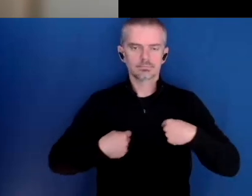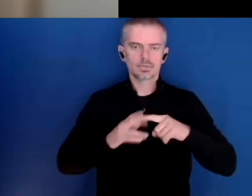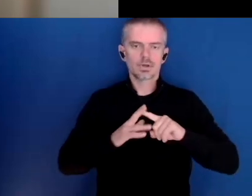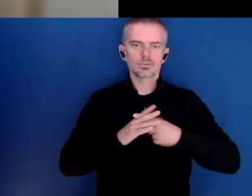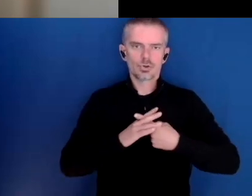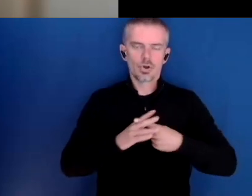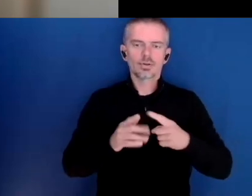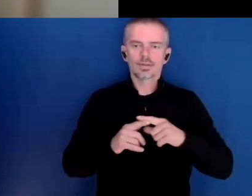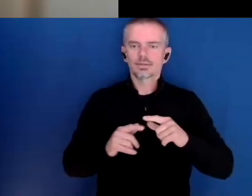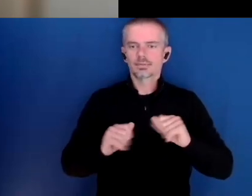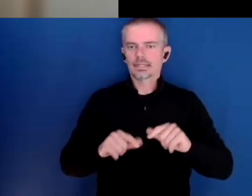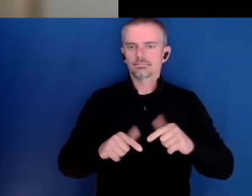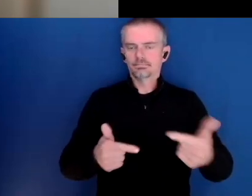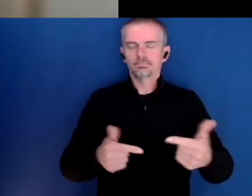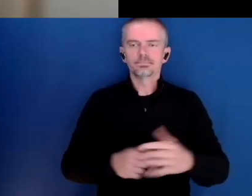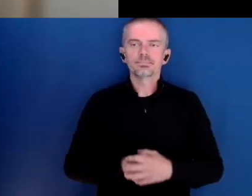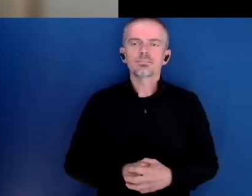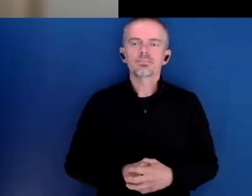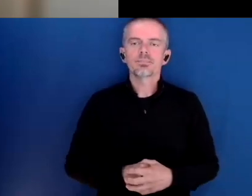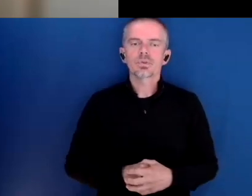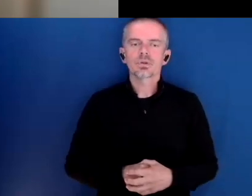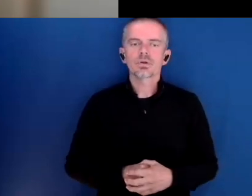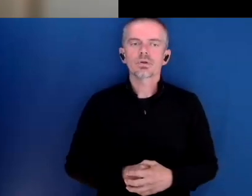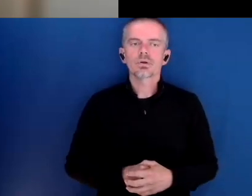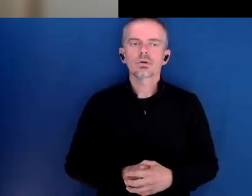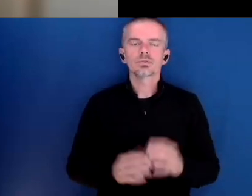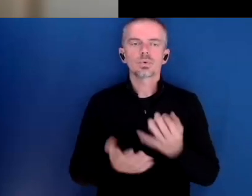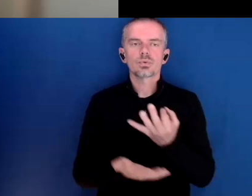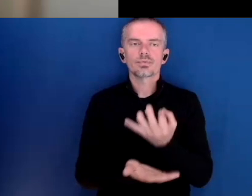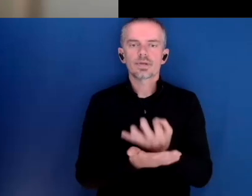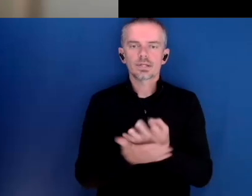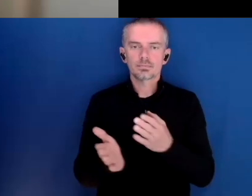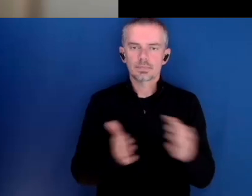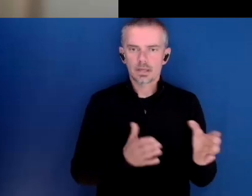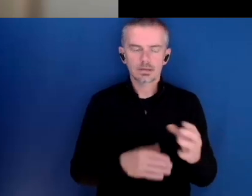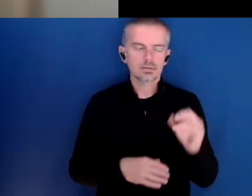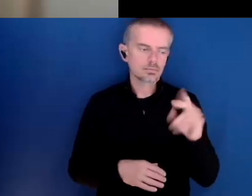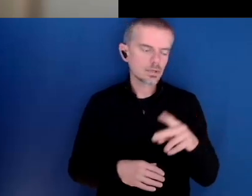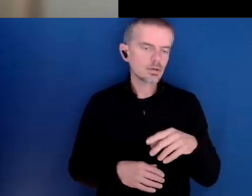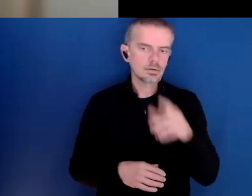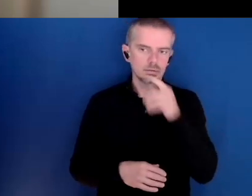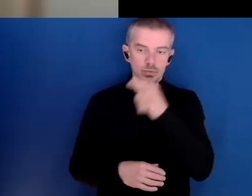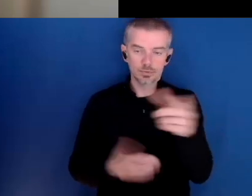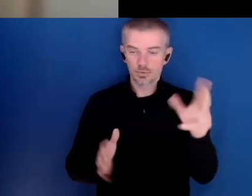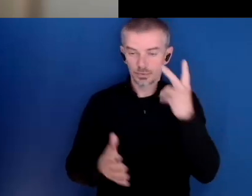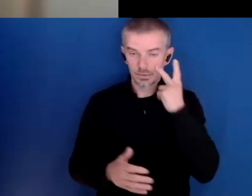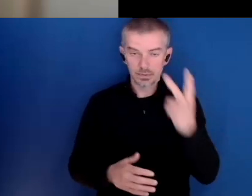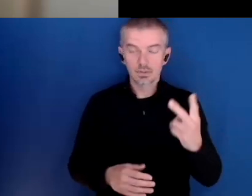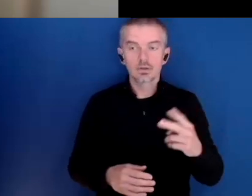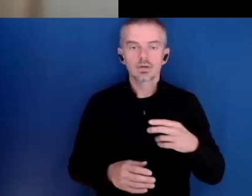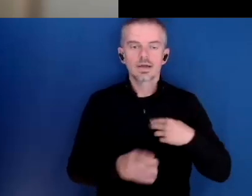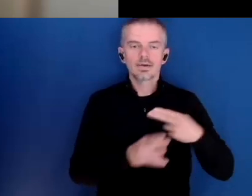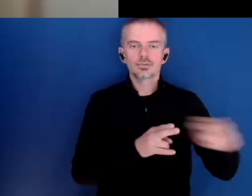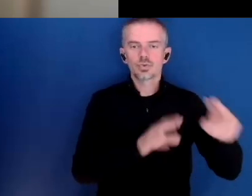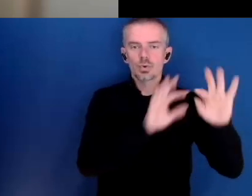they go. So with the financial plans, those who've worked with them, we have a short form,